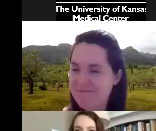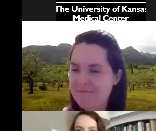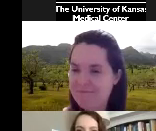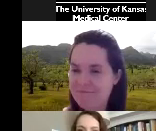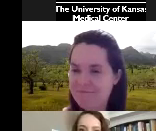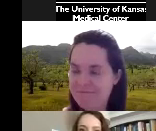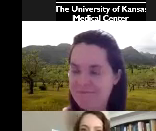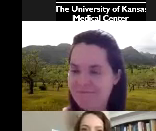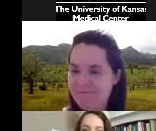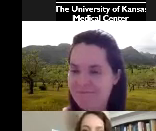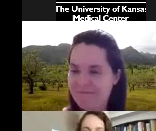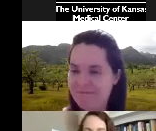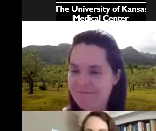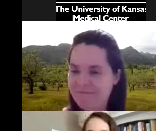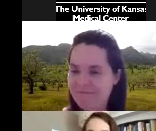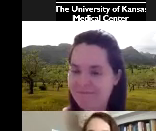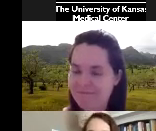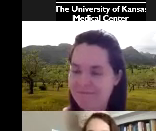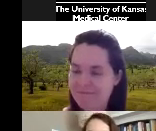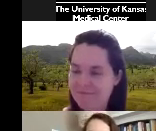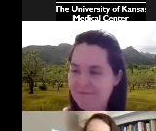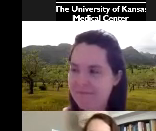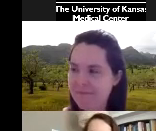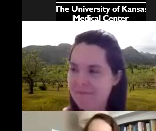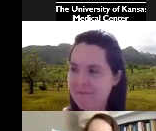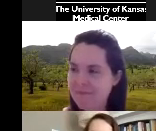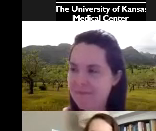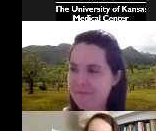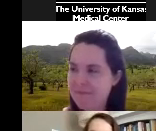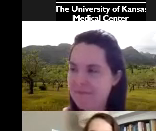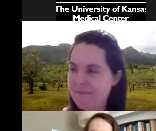happy to know them. Next slide.